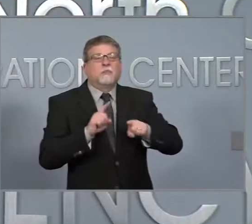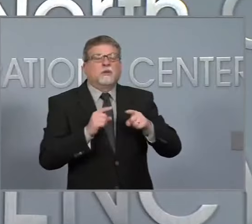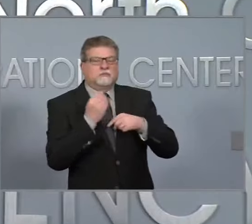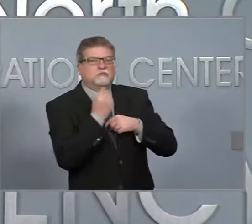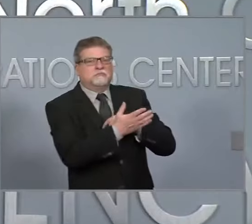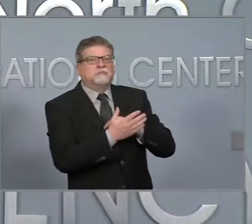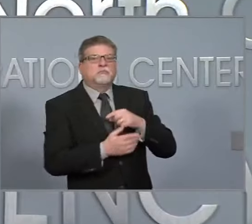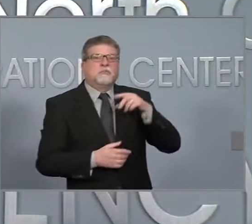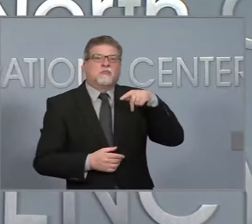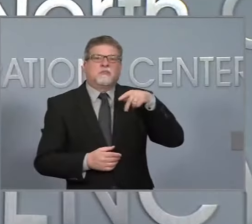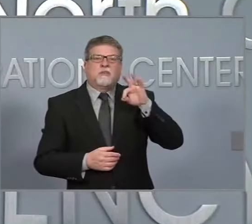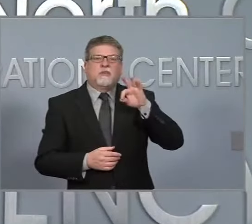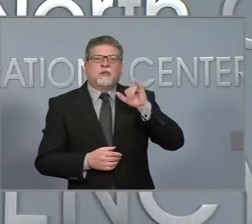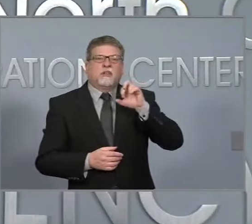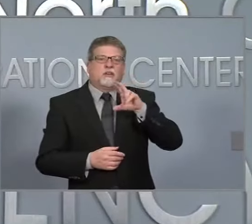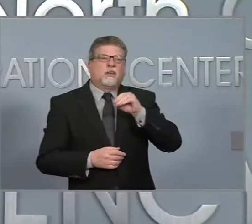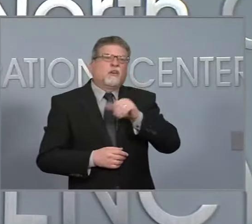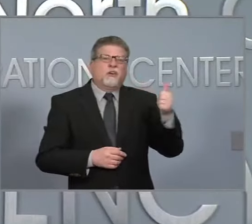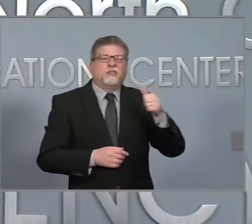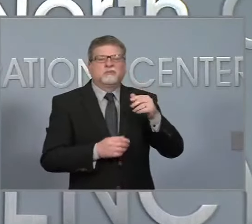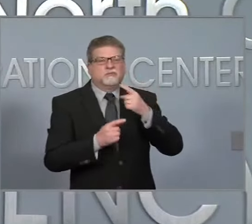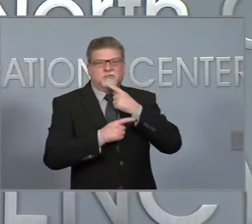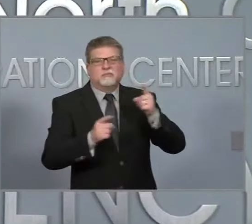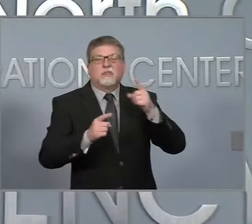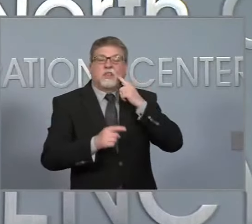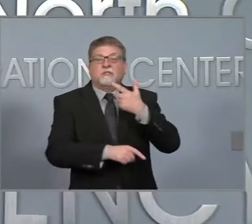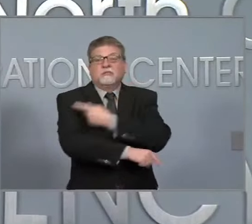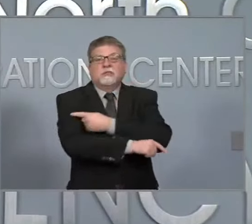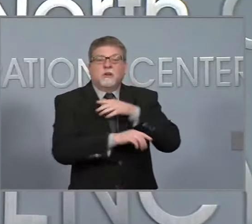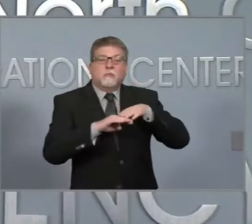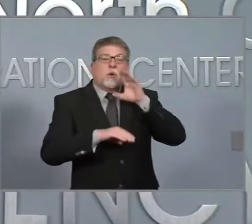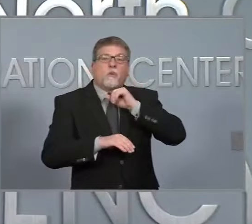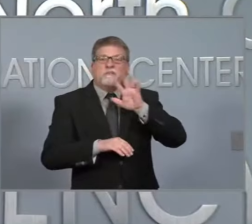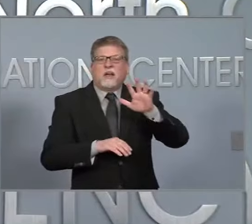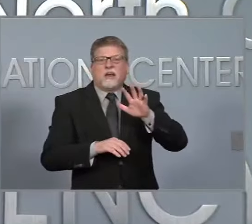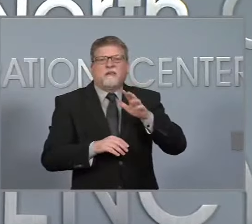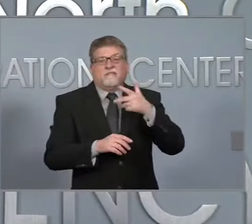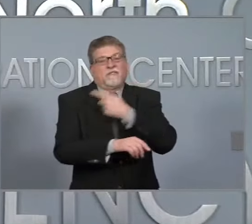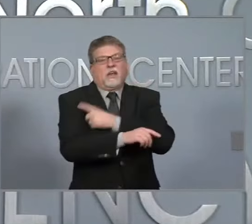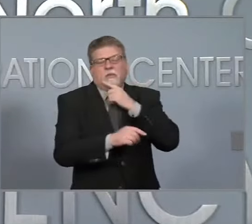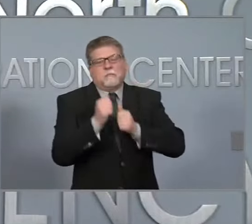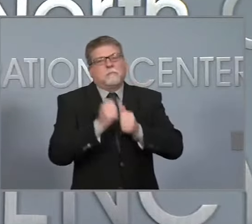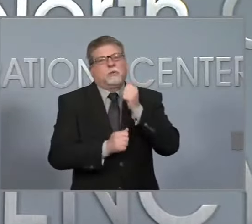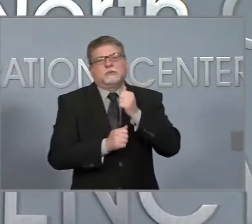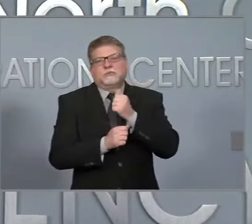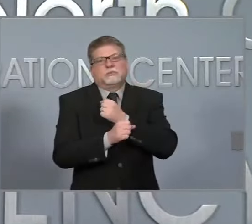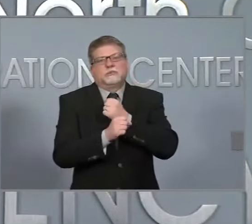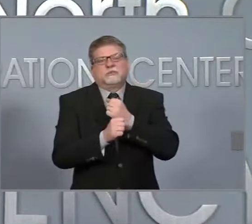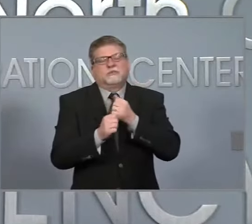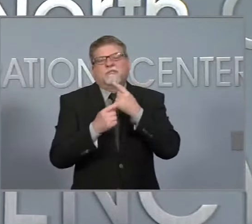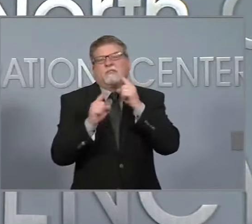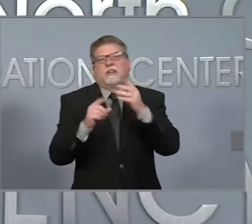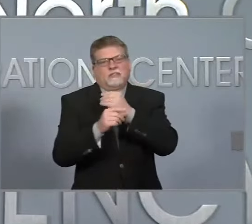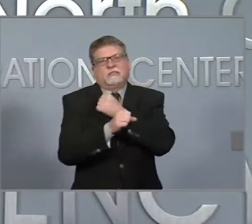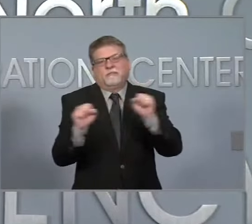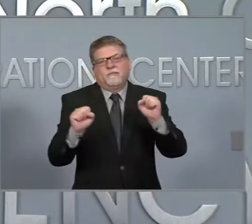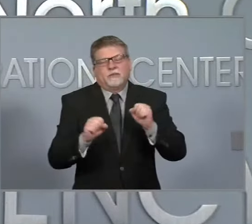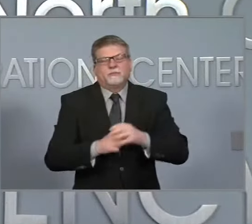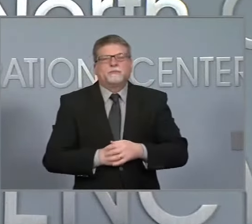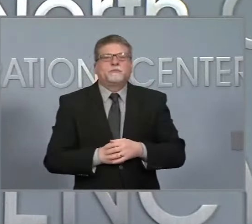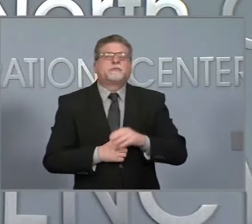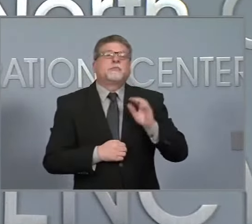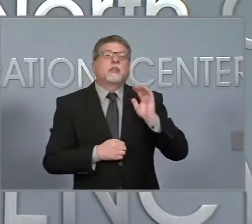safe and effective. And what we know from our research and in having conversations with parents, that the continued emphasis of making sure